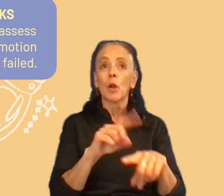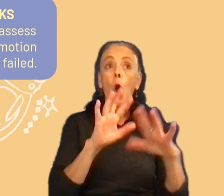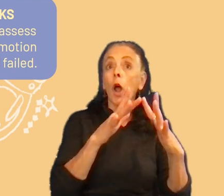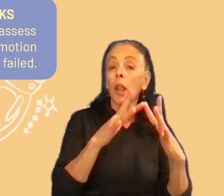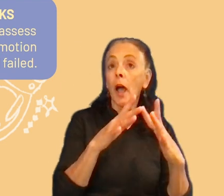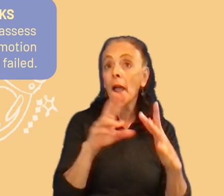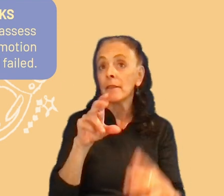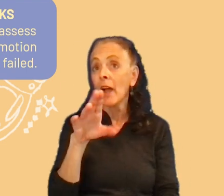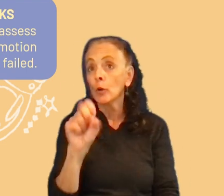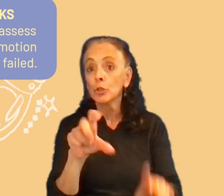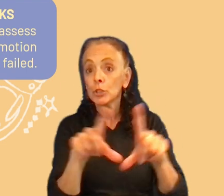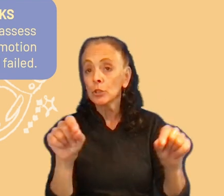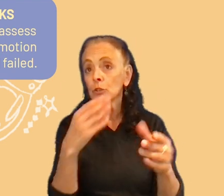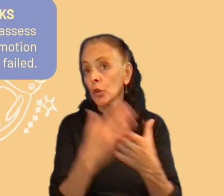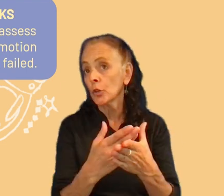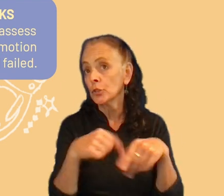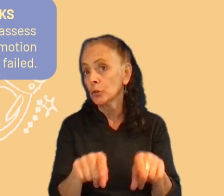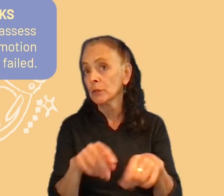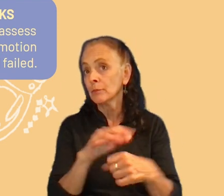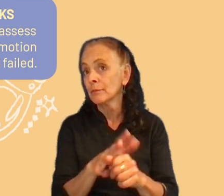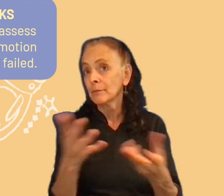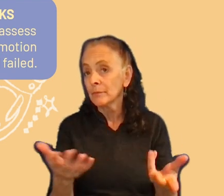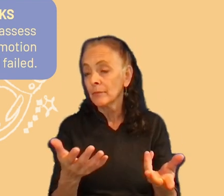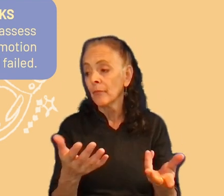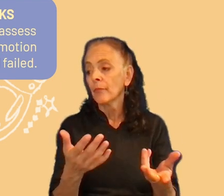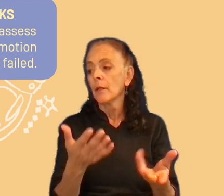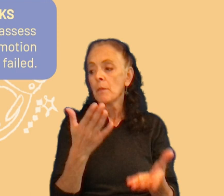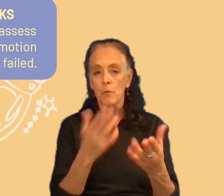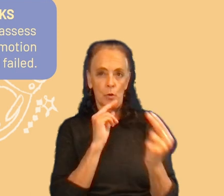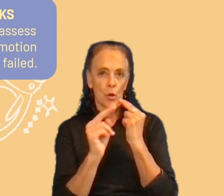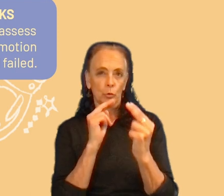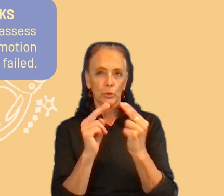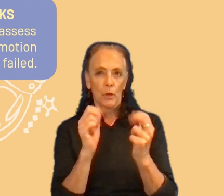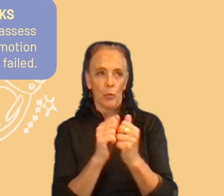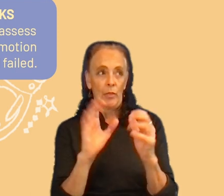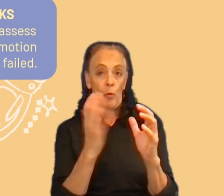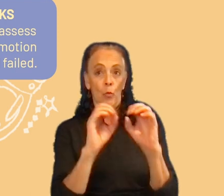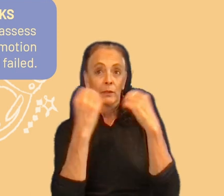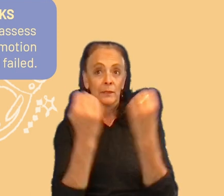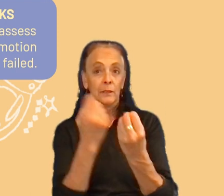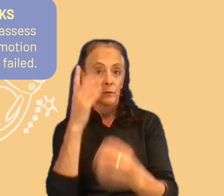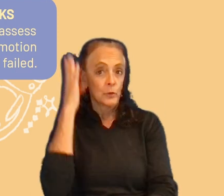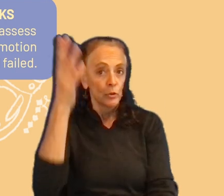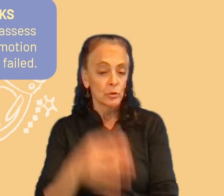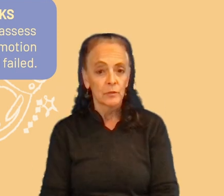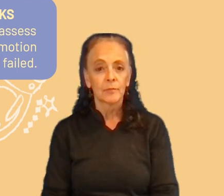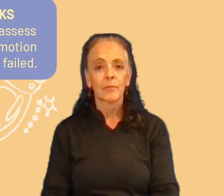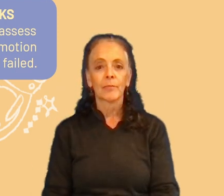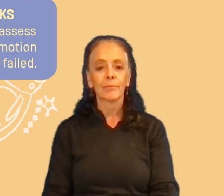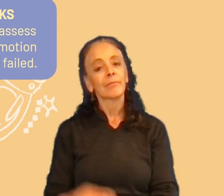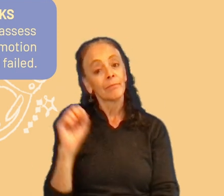pandemics this is something that we may negotiate with the the organization in the future so